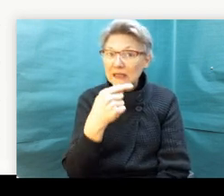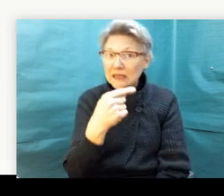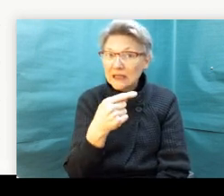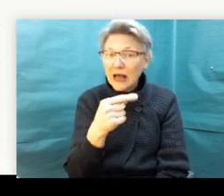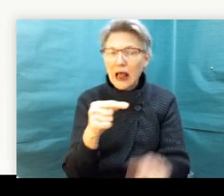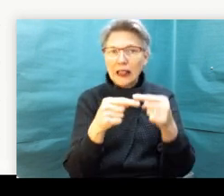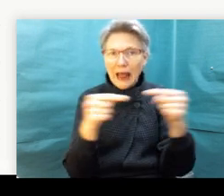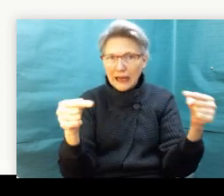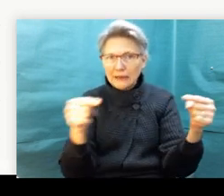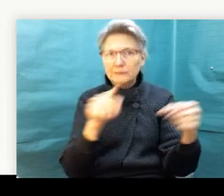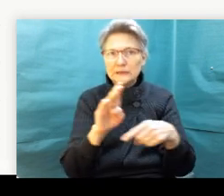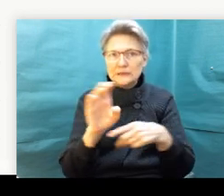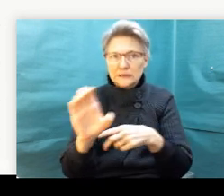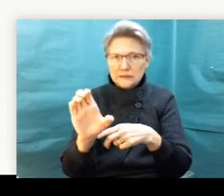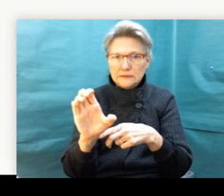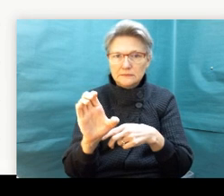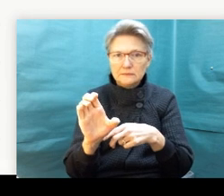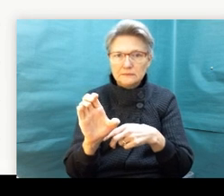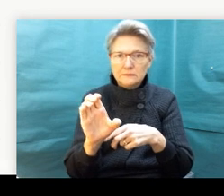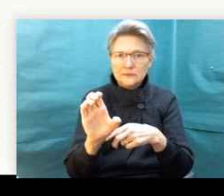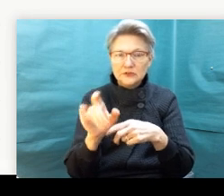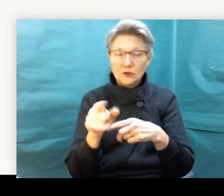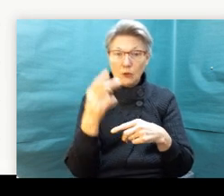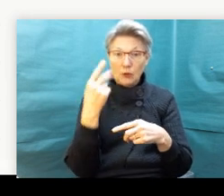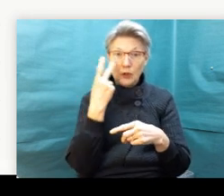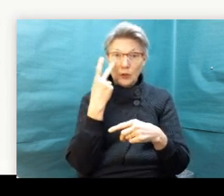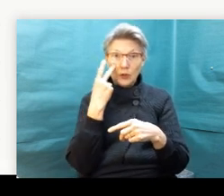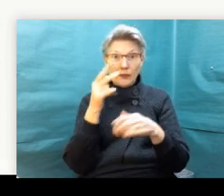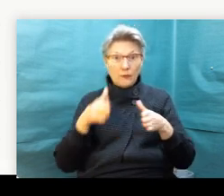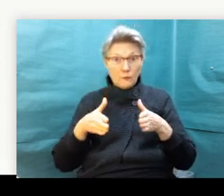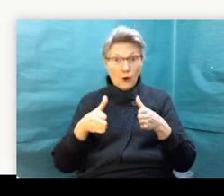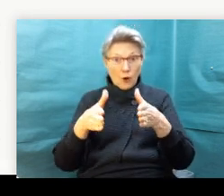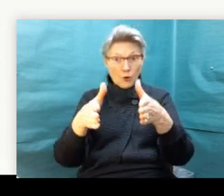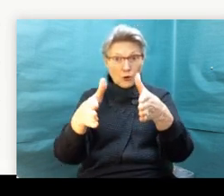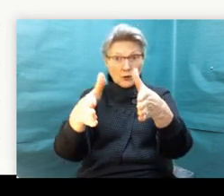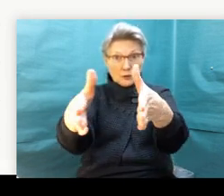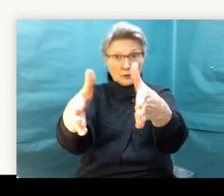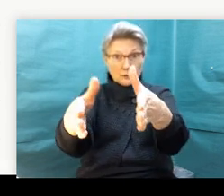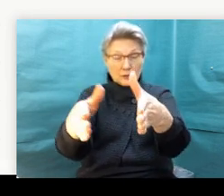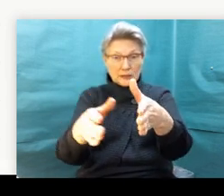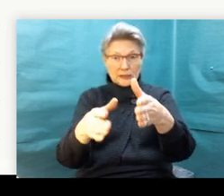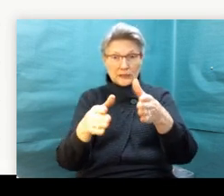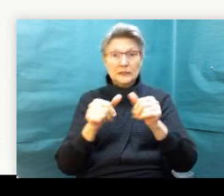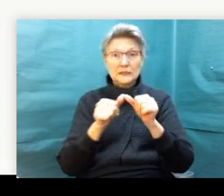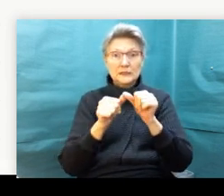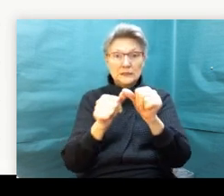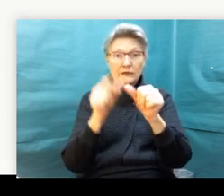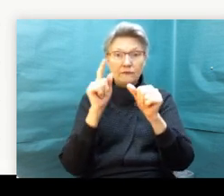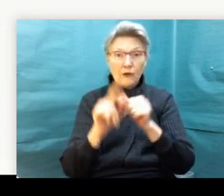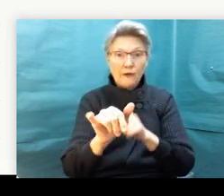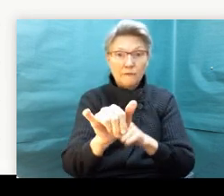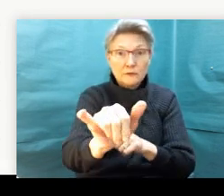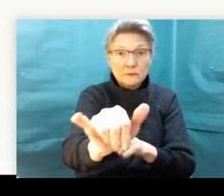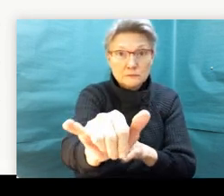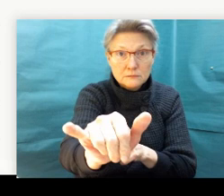of a line. And now this road would or could continue on forever, right? Because that's all we can see.